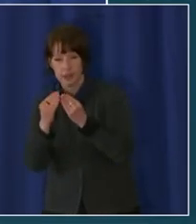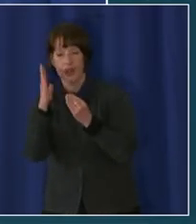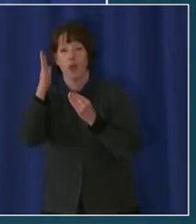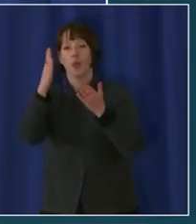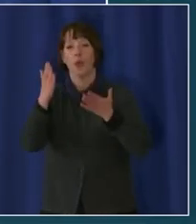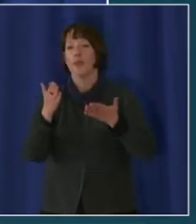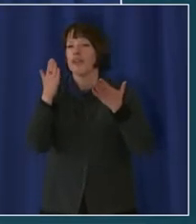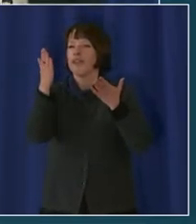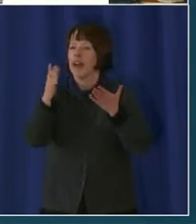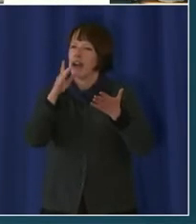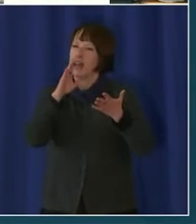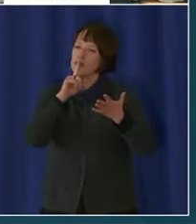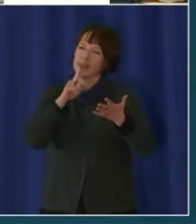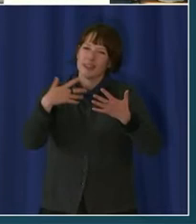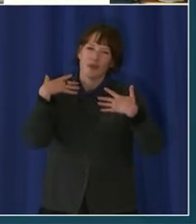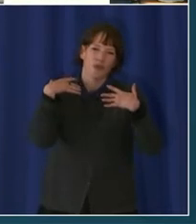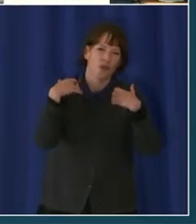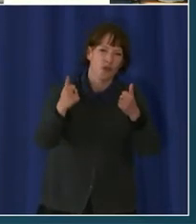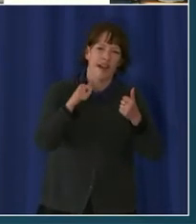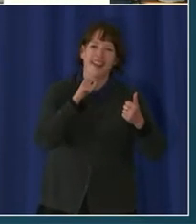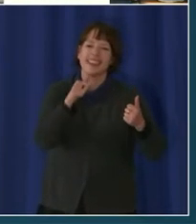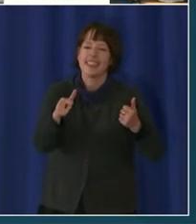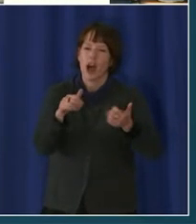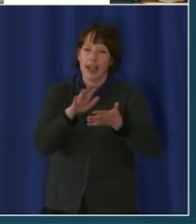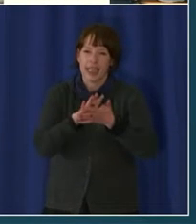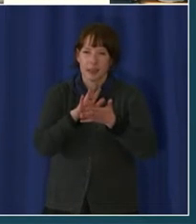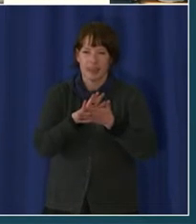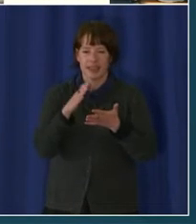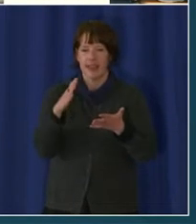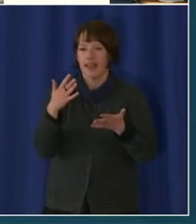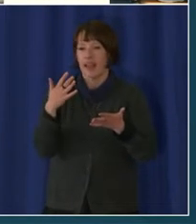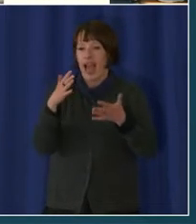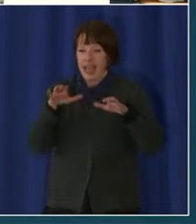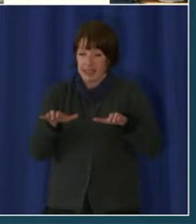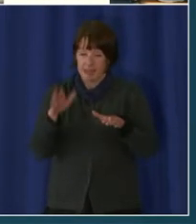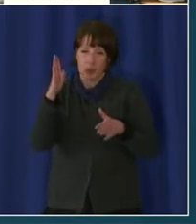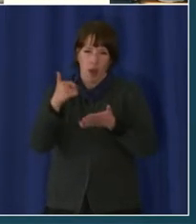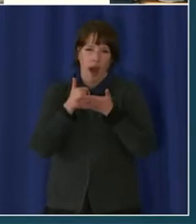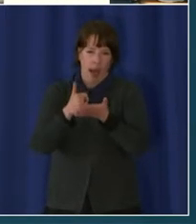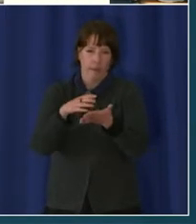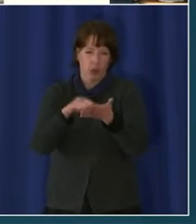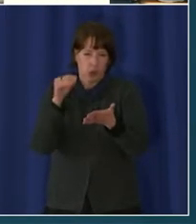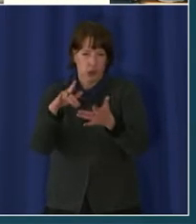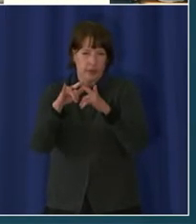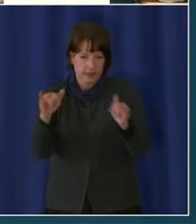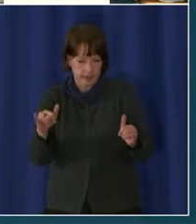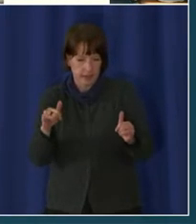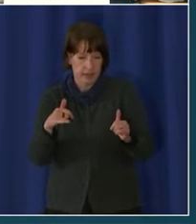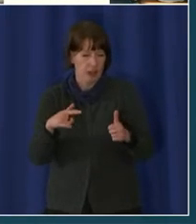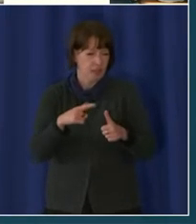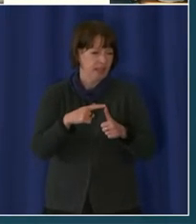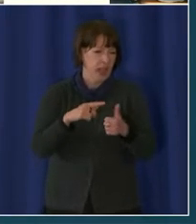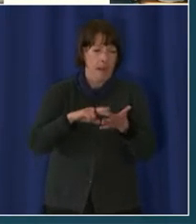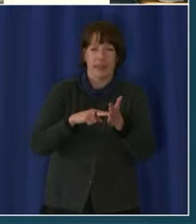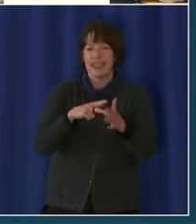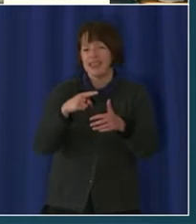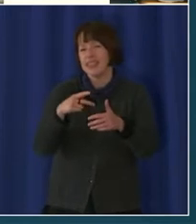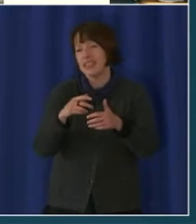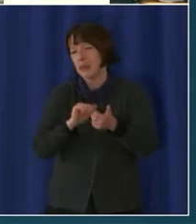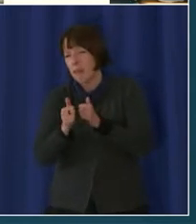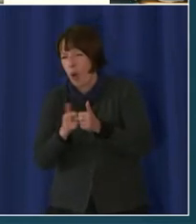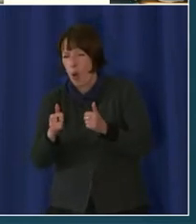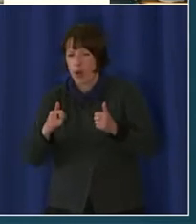to provide really rich non-academic enrichment activities. So we'll have opportunities for sports and